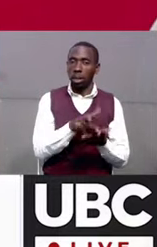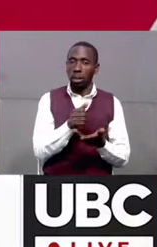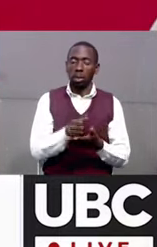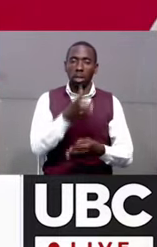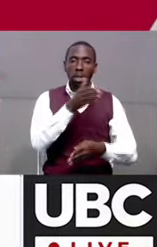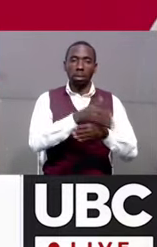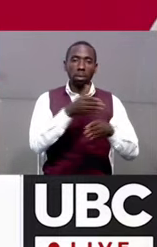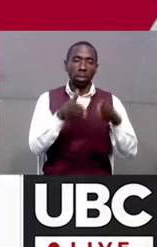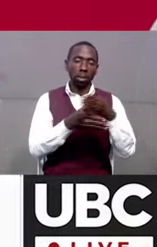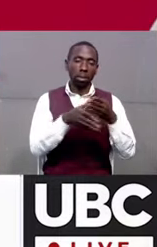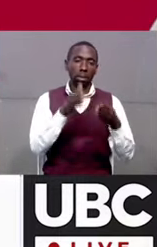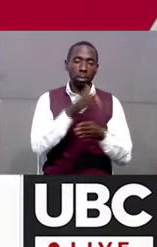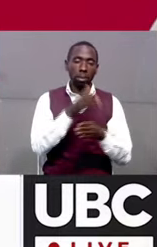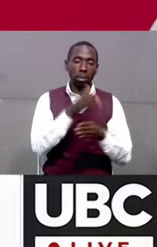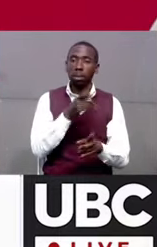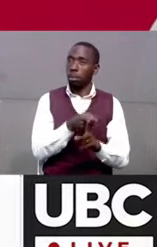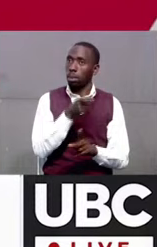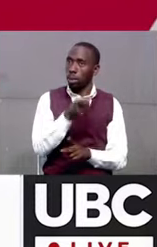infrastructure in Kampala.